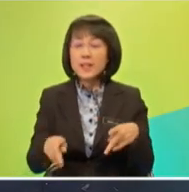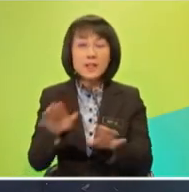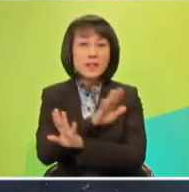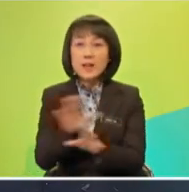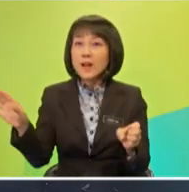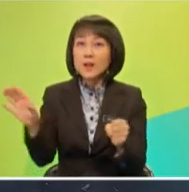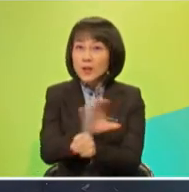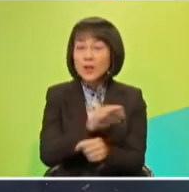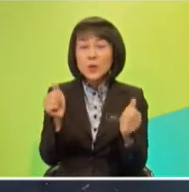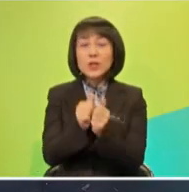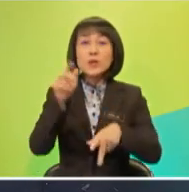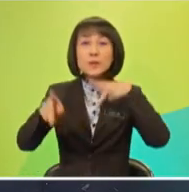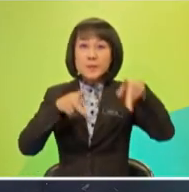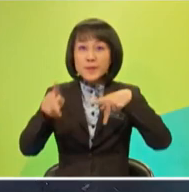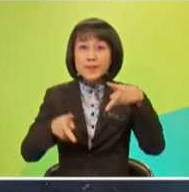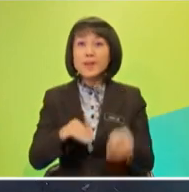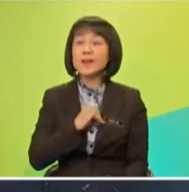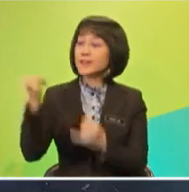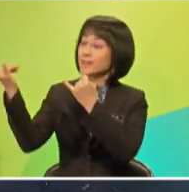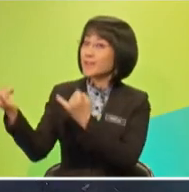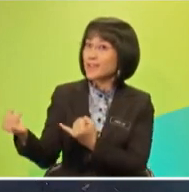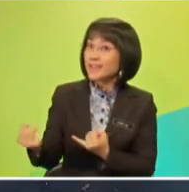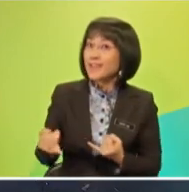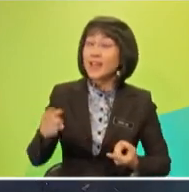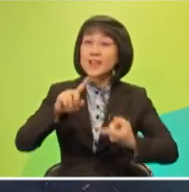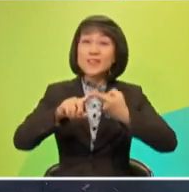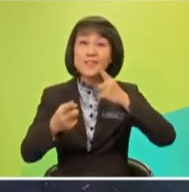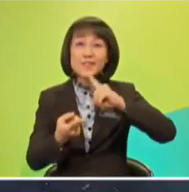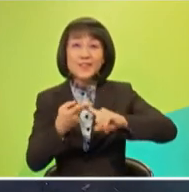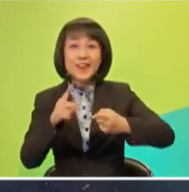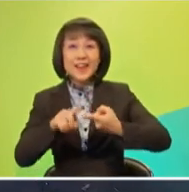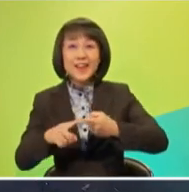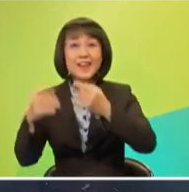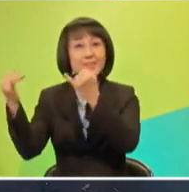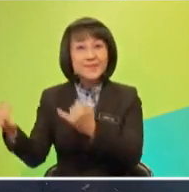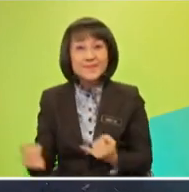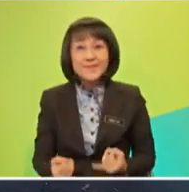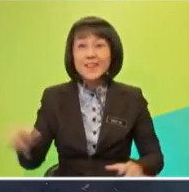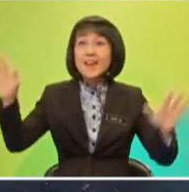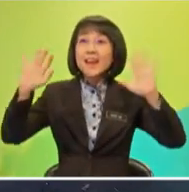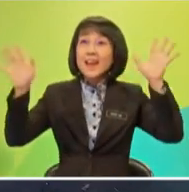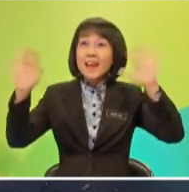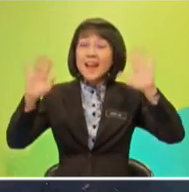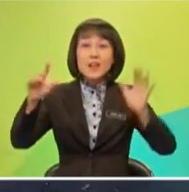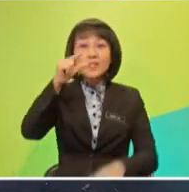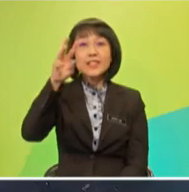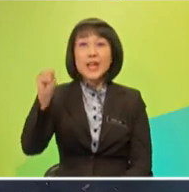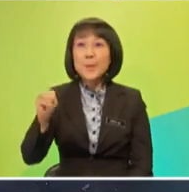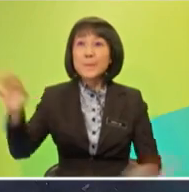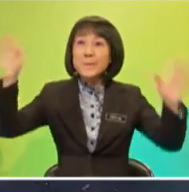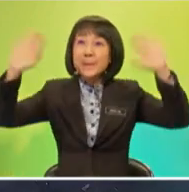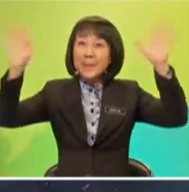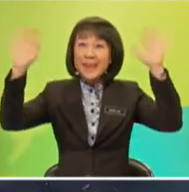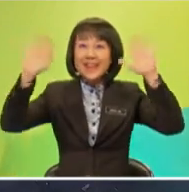without people. So, I would like to invite some friends to this birthday party. Can we say hi to them on Google Meets?